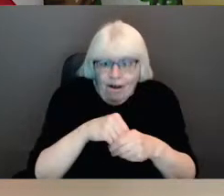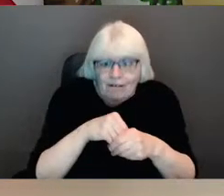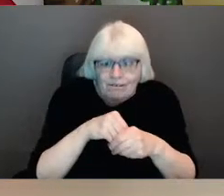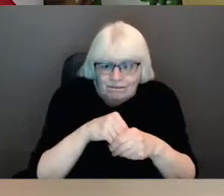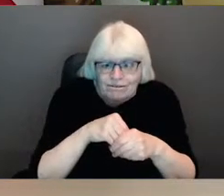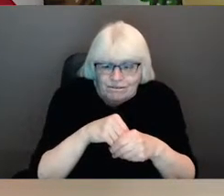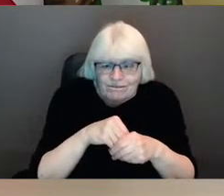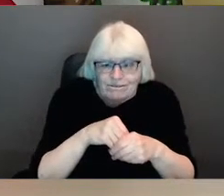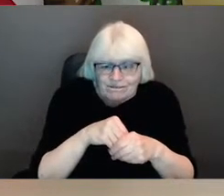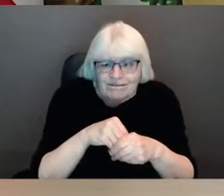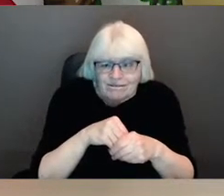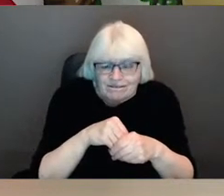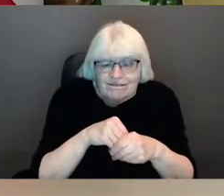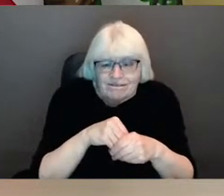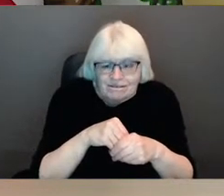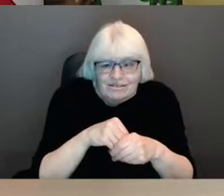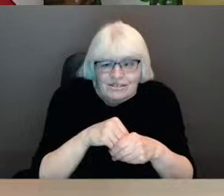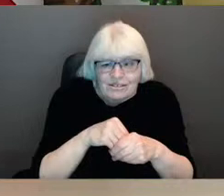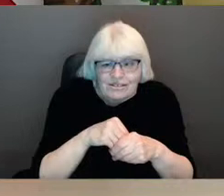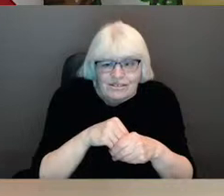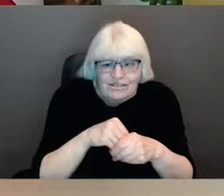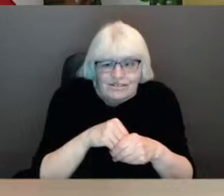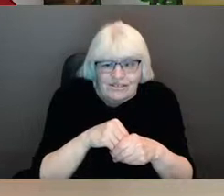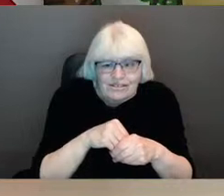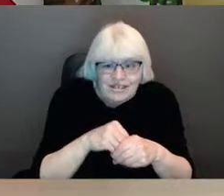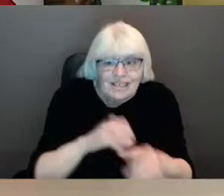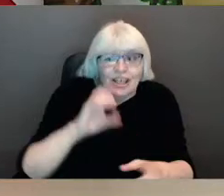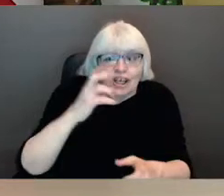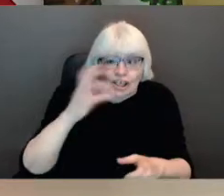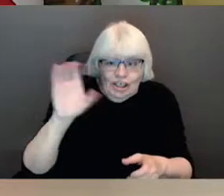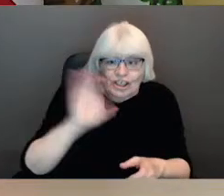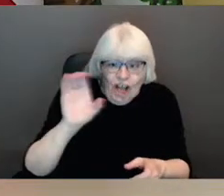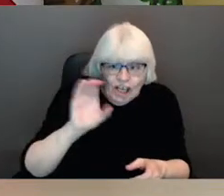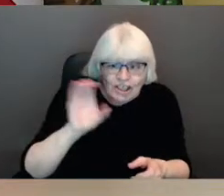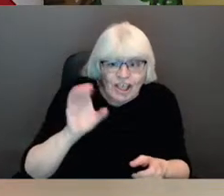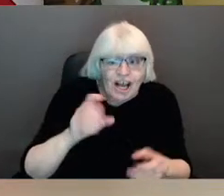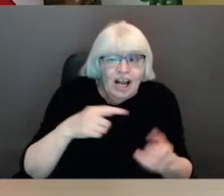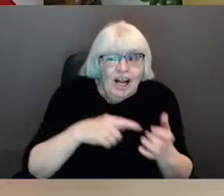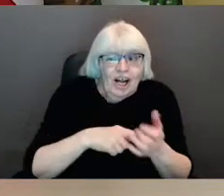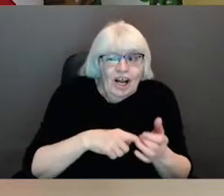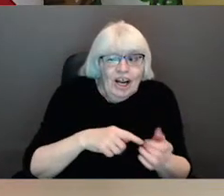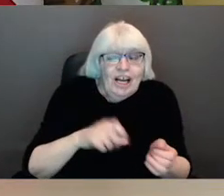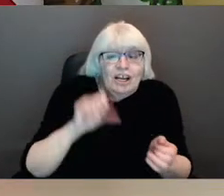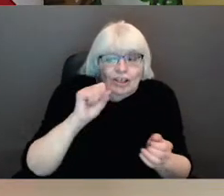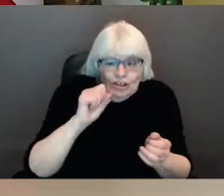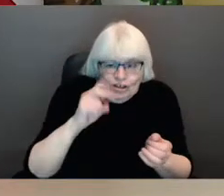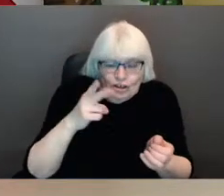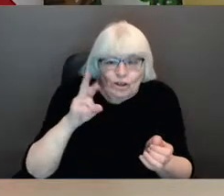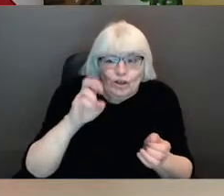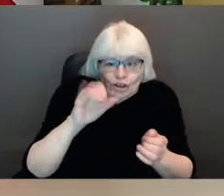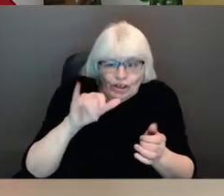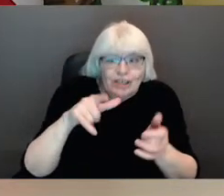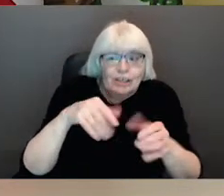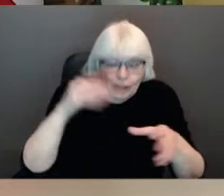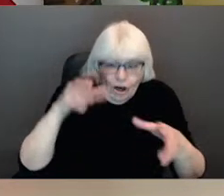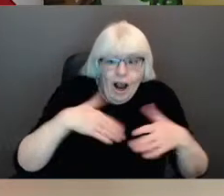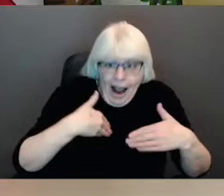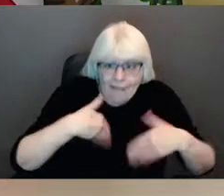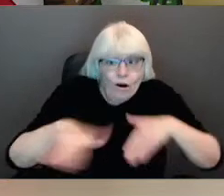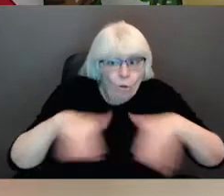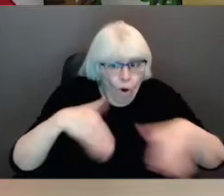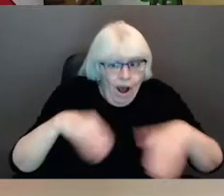Surrey, so there's not a shortage of appointments. Please make it a priority to get vaccinated, including your